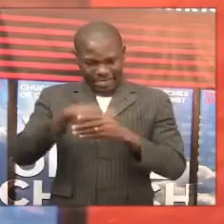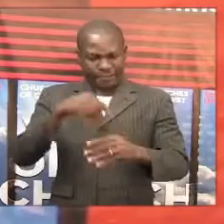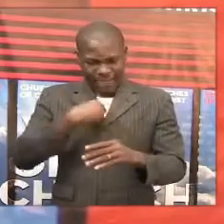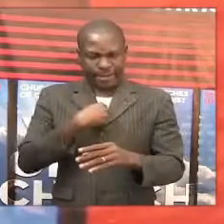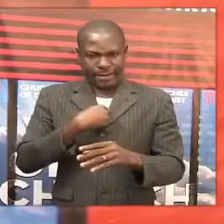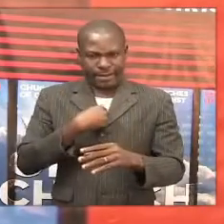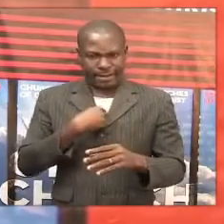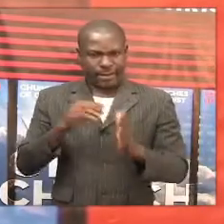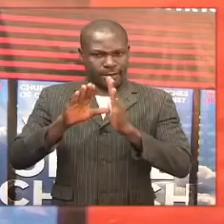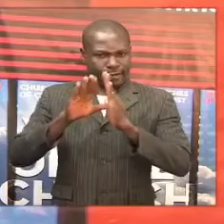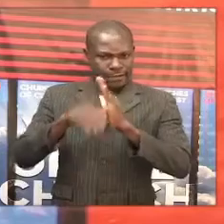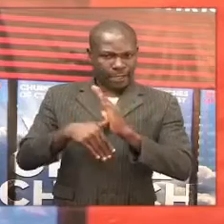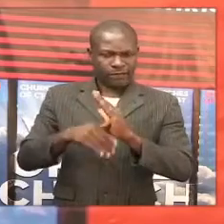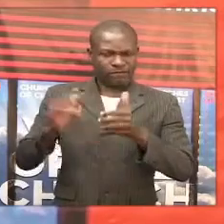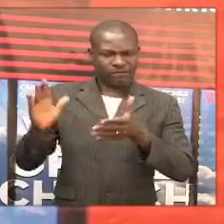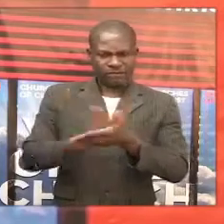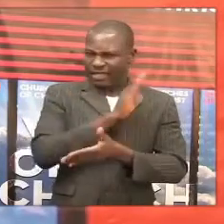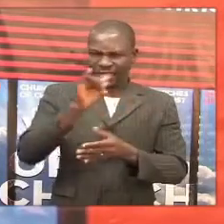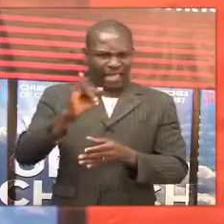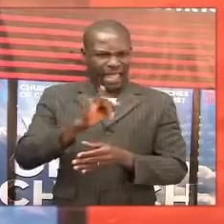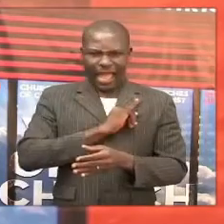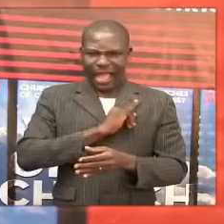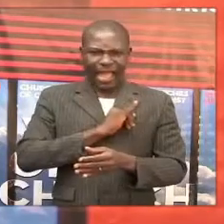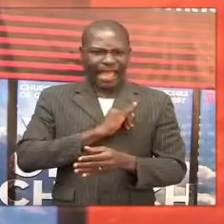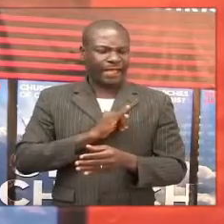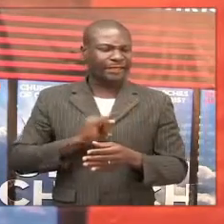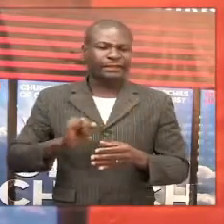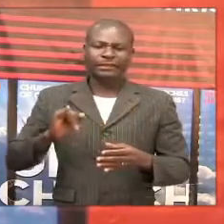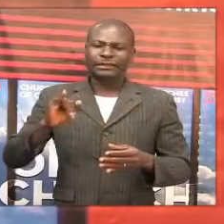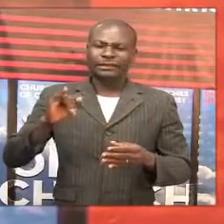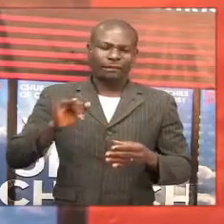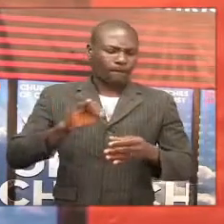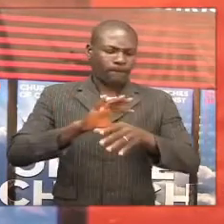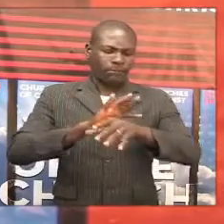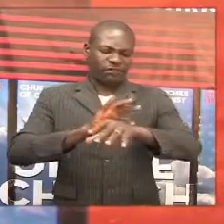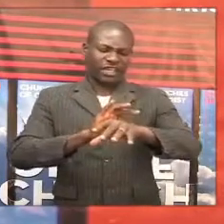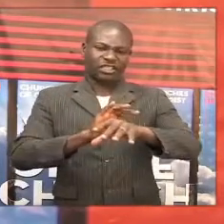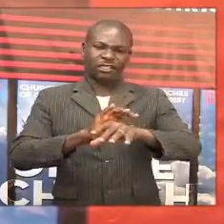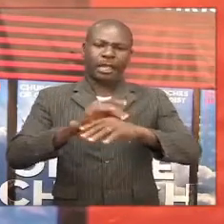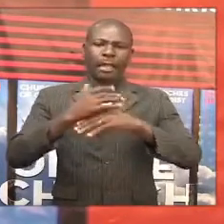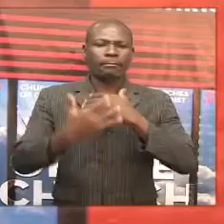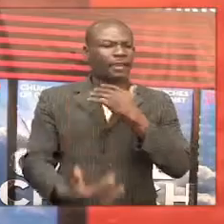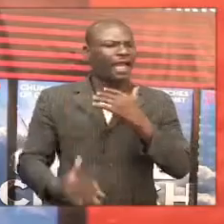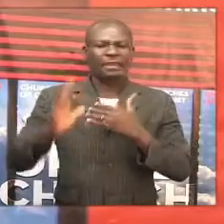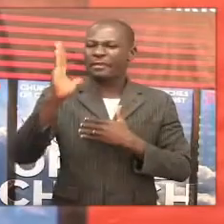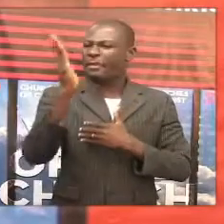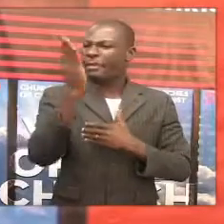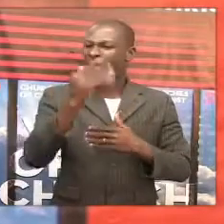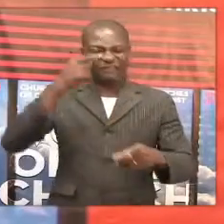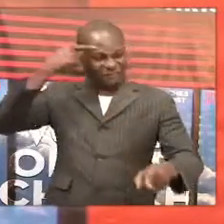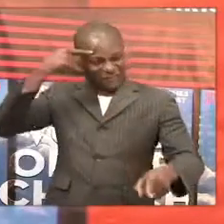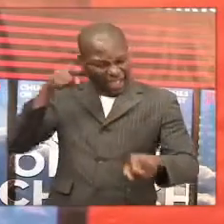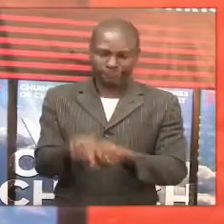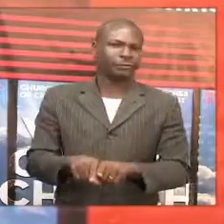Na and Temwara, Mene Ohonam, any moja and Twejina. A dear Bio na